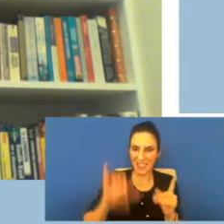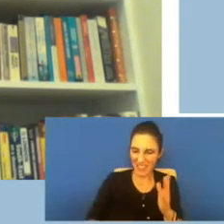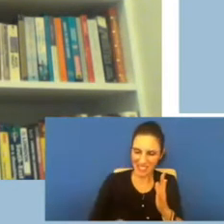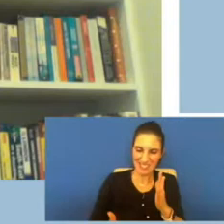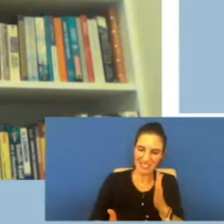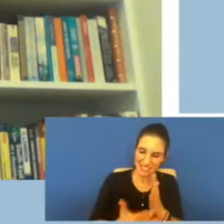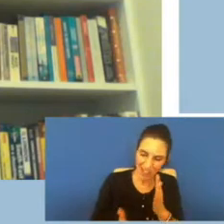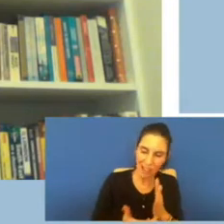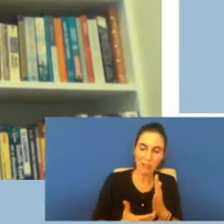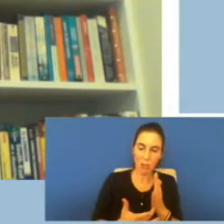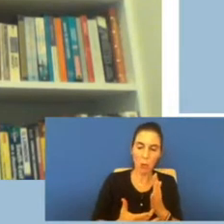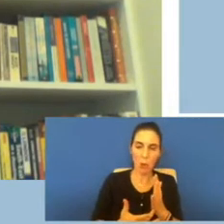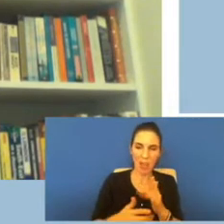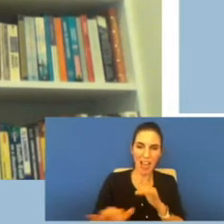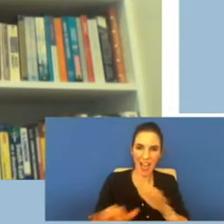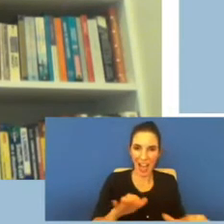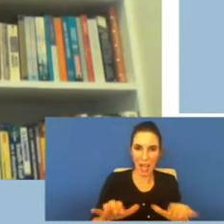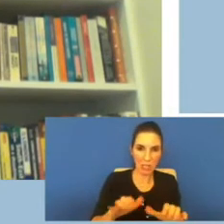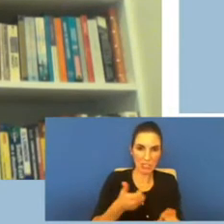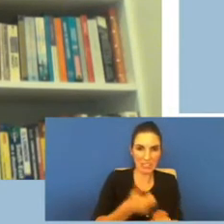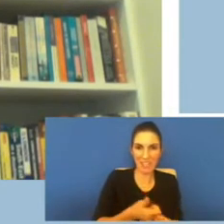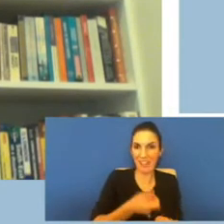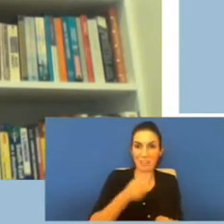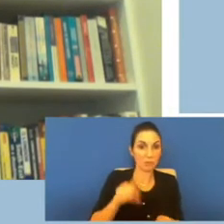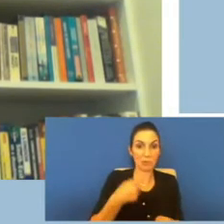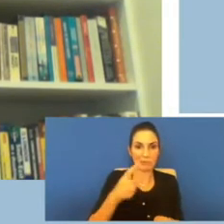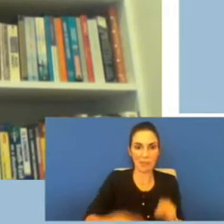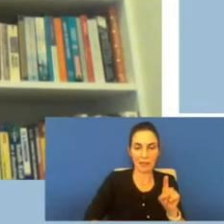itself just can't.